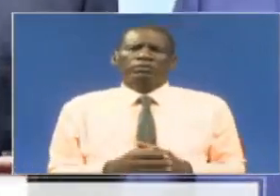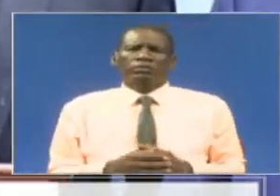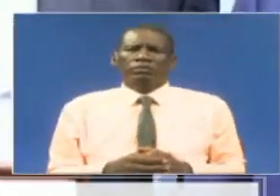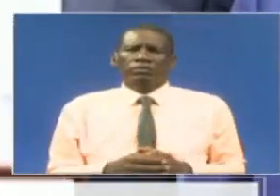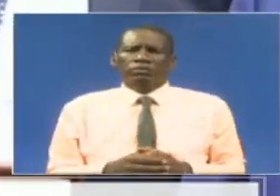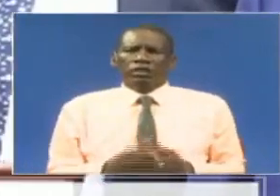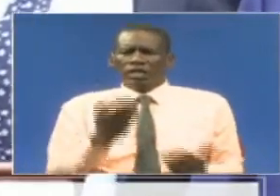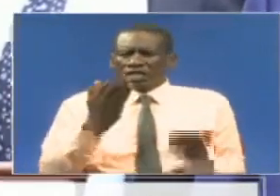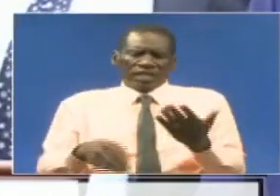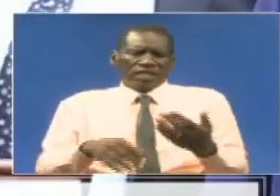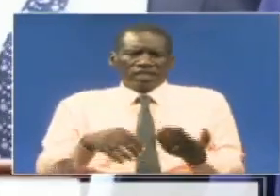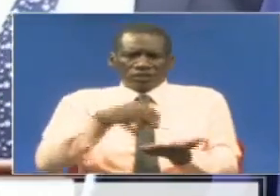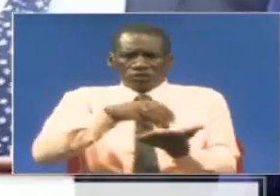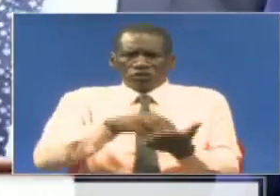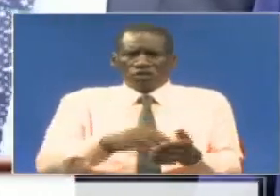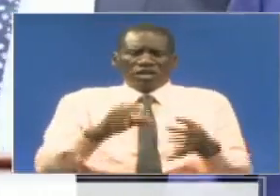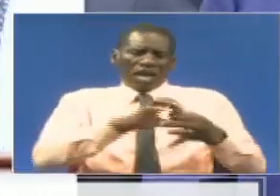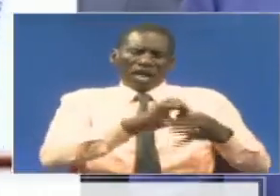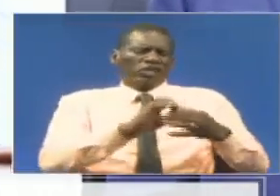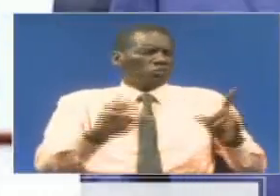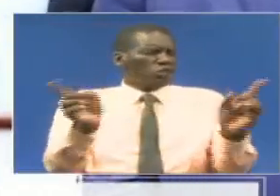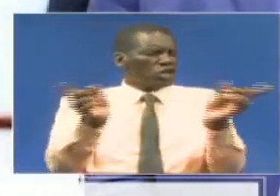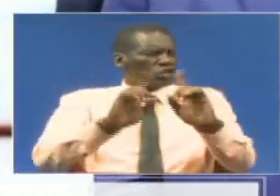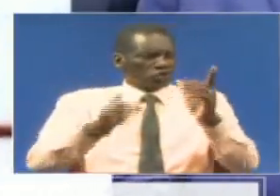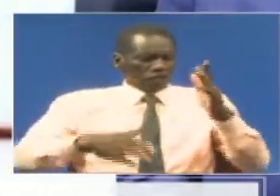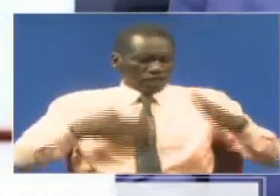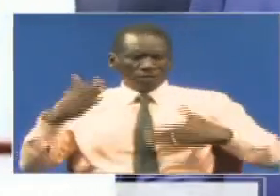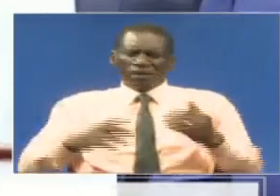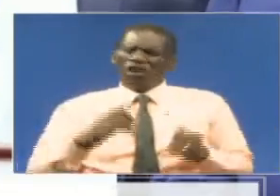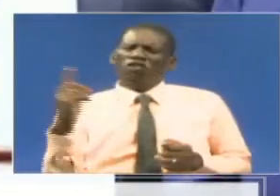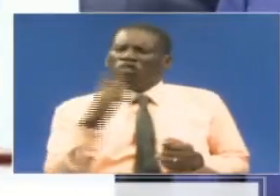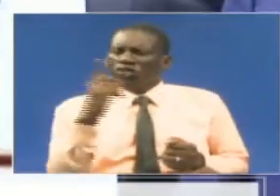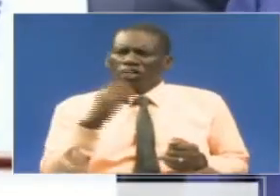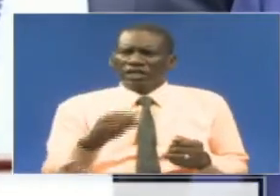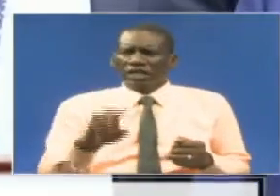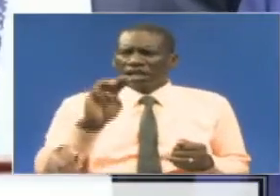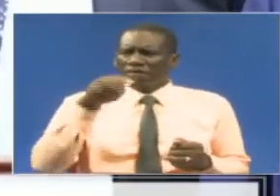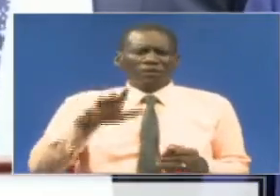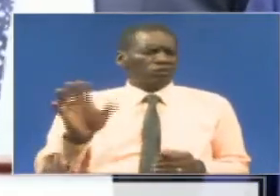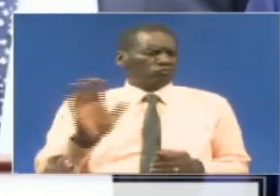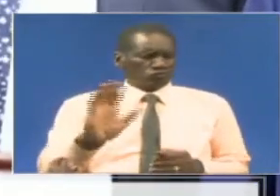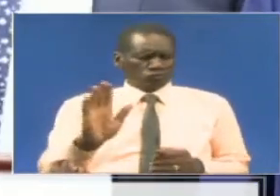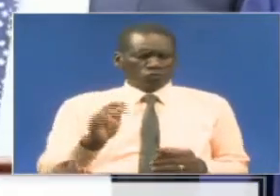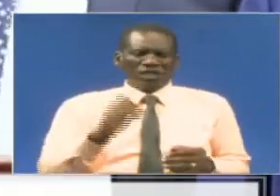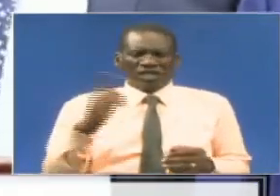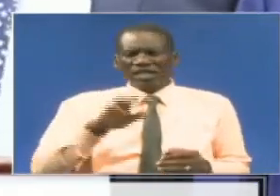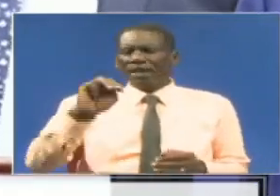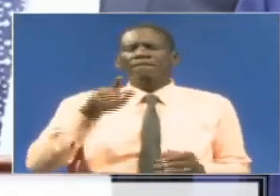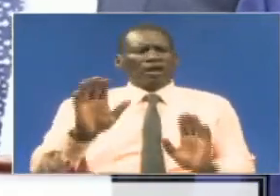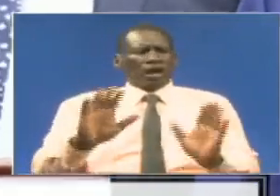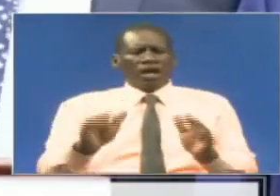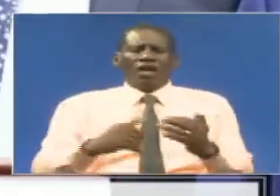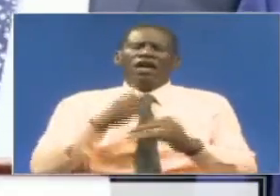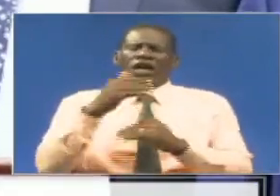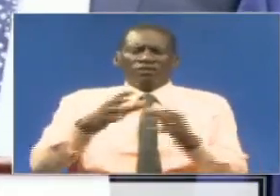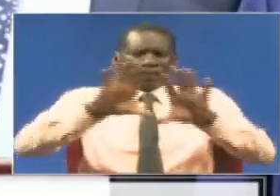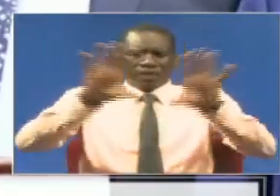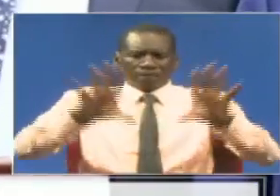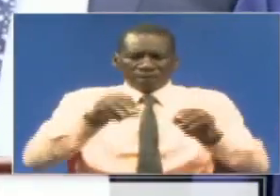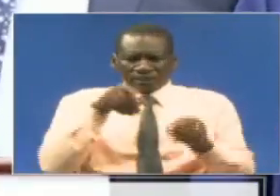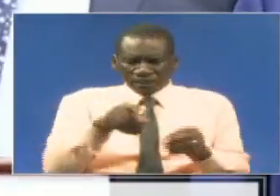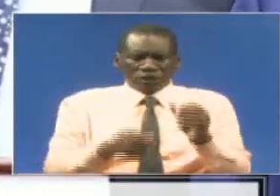In any event, Azimio is not in the habit of threatening members of parliament. And after this budget, which